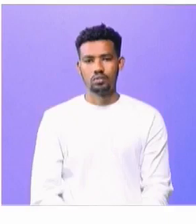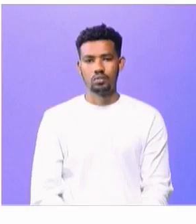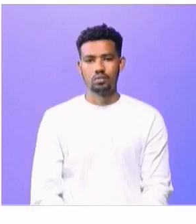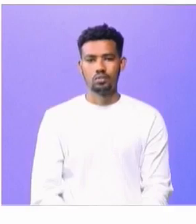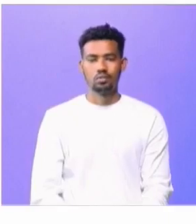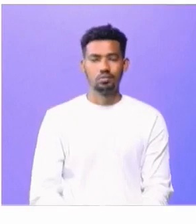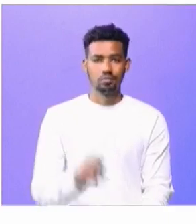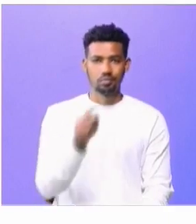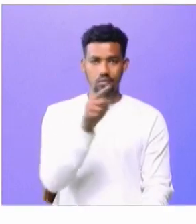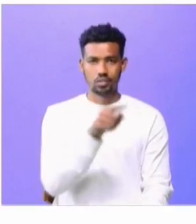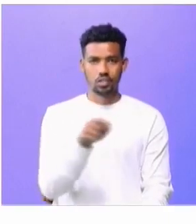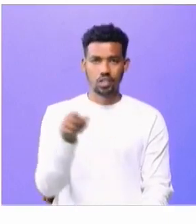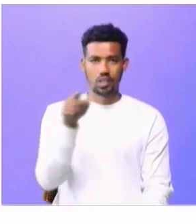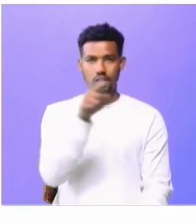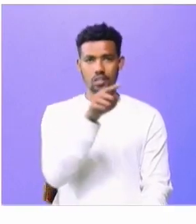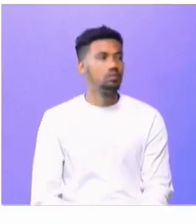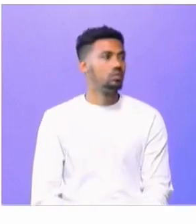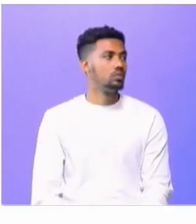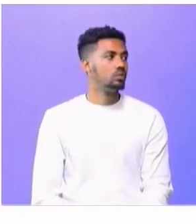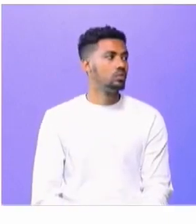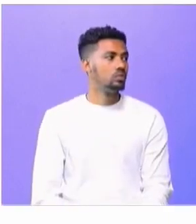Circle